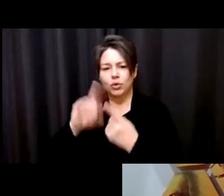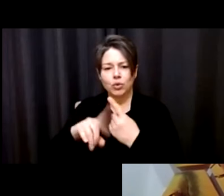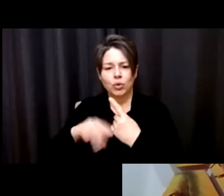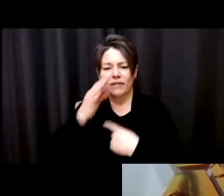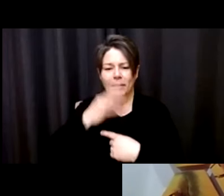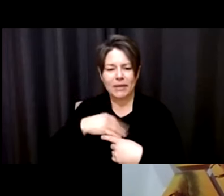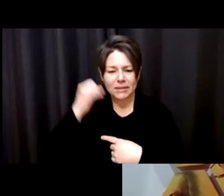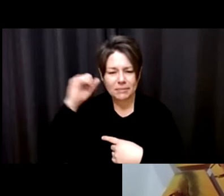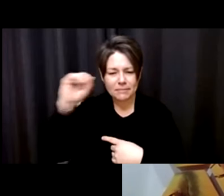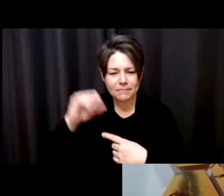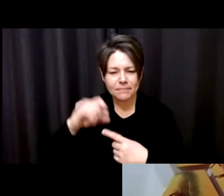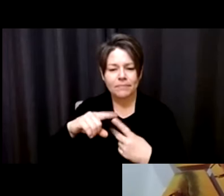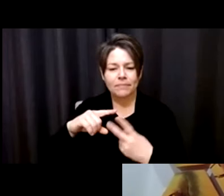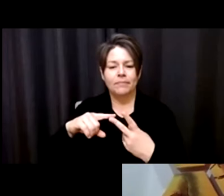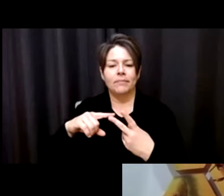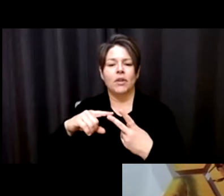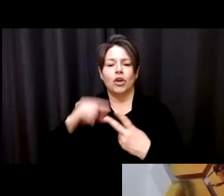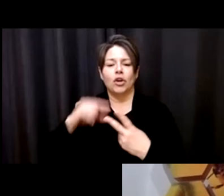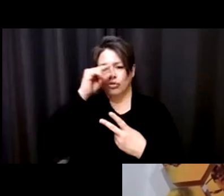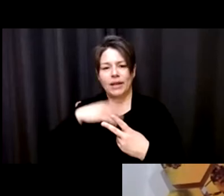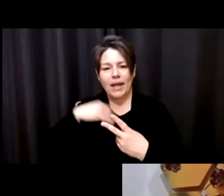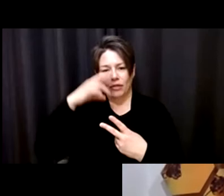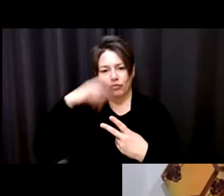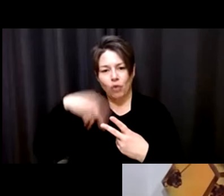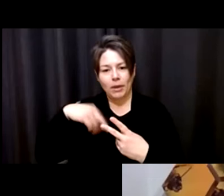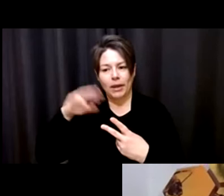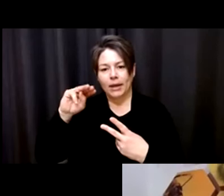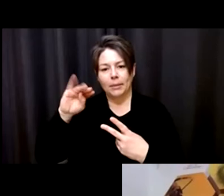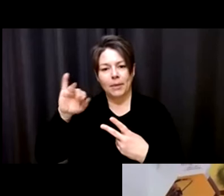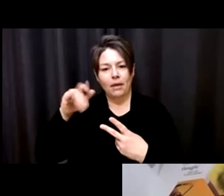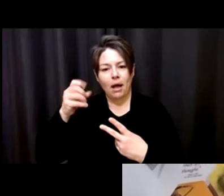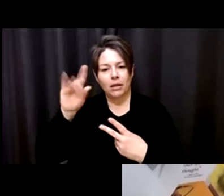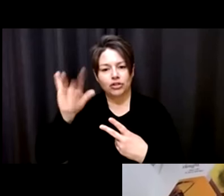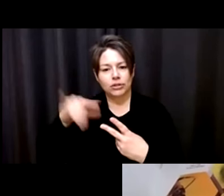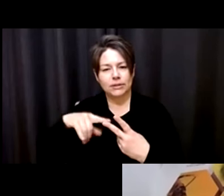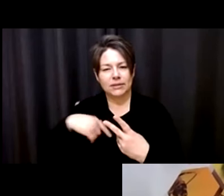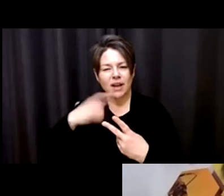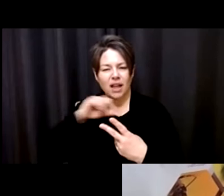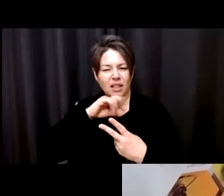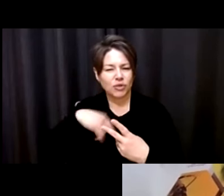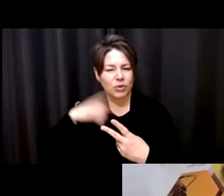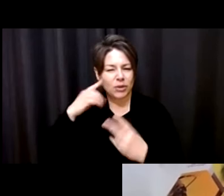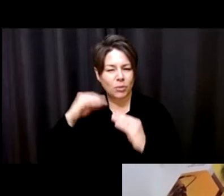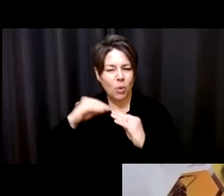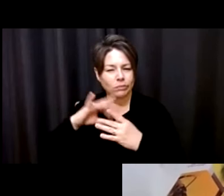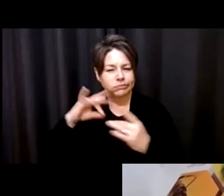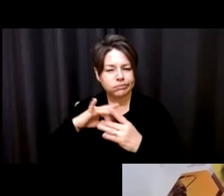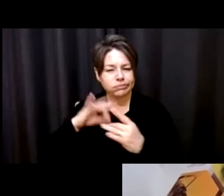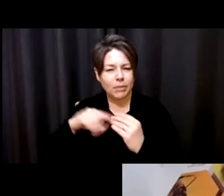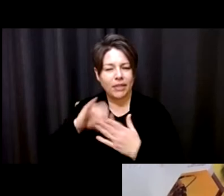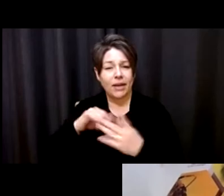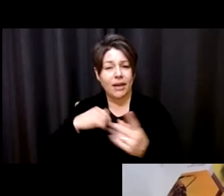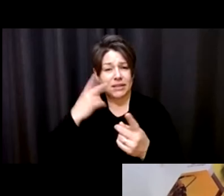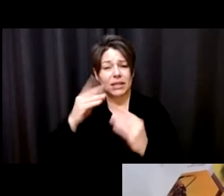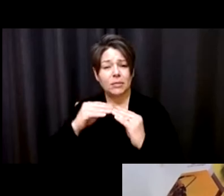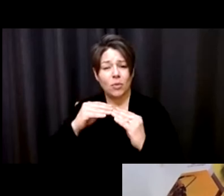feminism and Greek and Roman mythology. And it's something that I'd love to hear some more about. I can see that there's a lot of